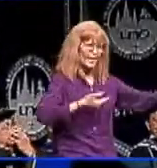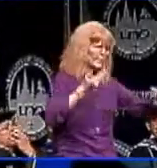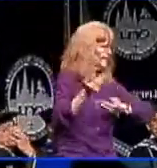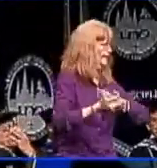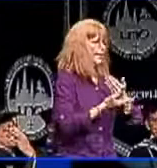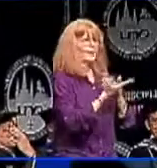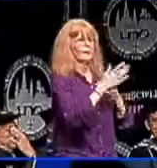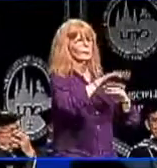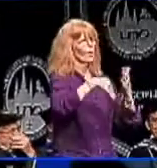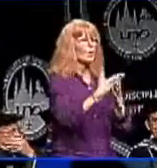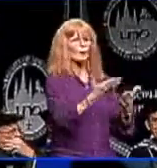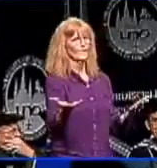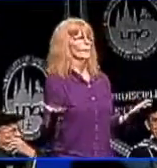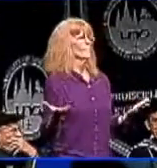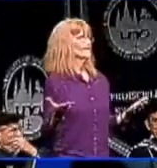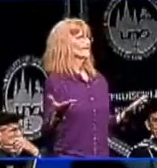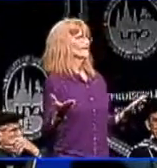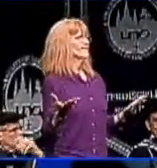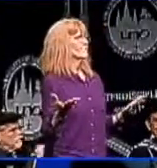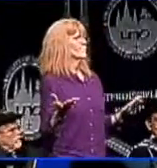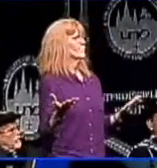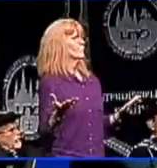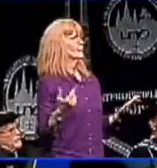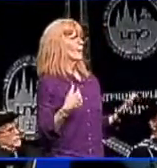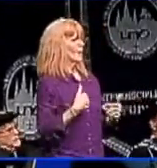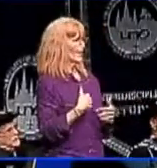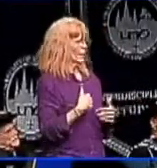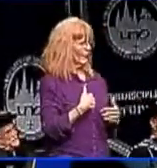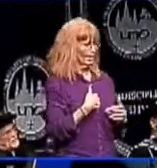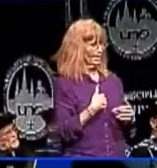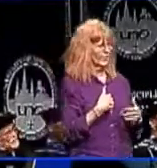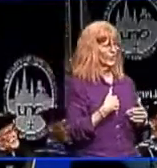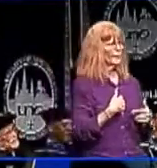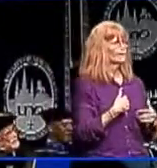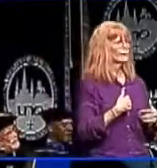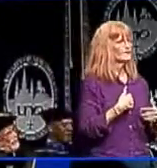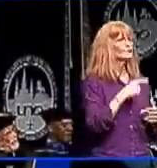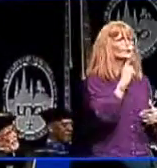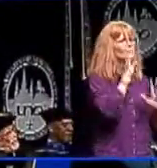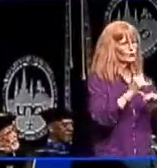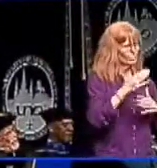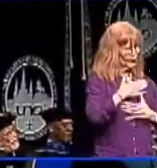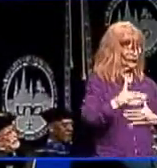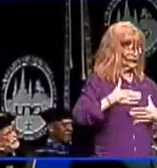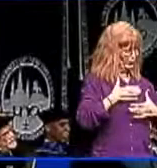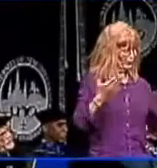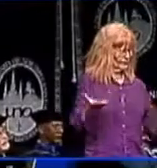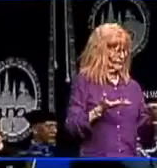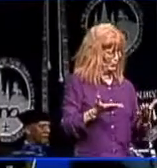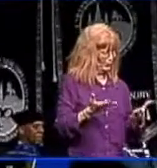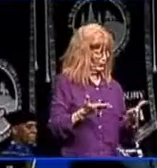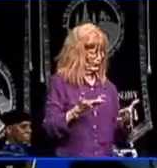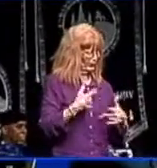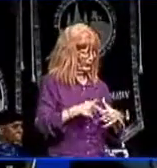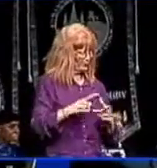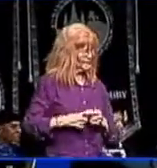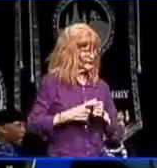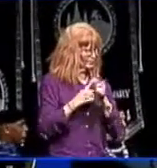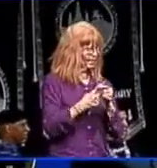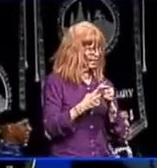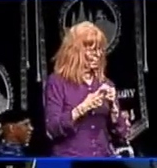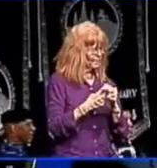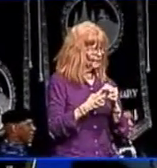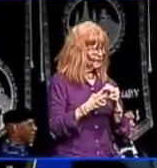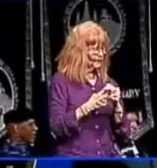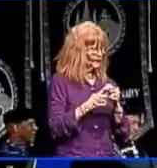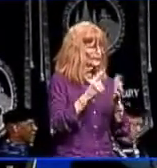another good afternoon. You know, I am honored and pleased to be here for this special